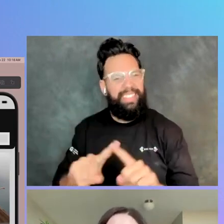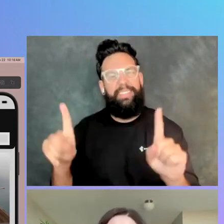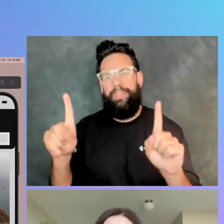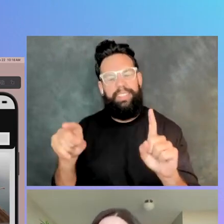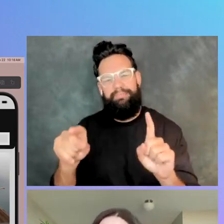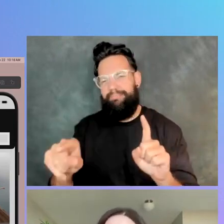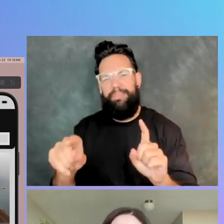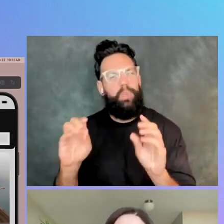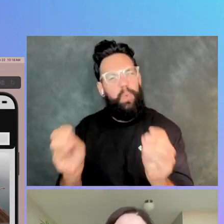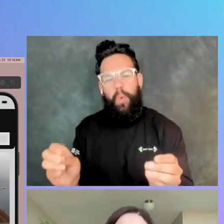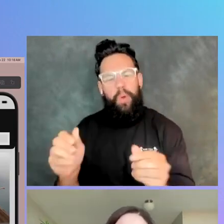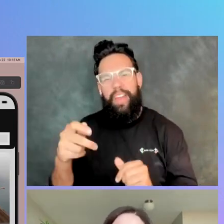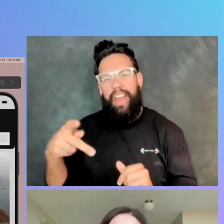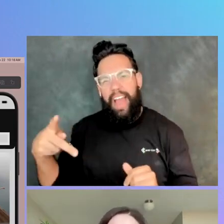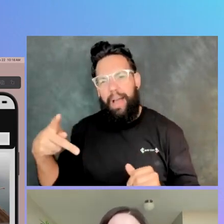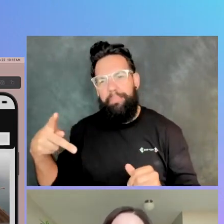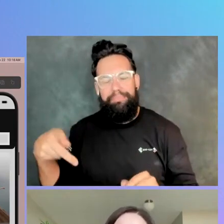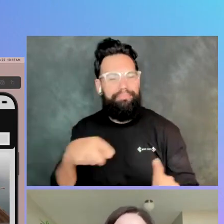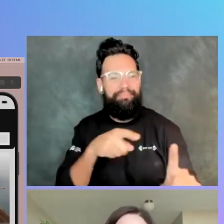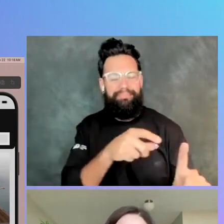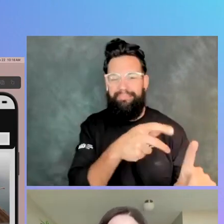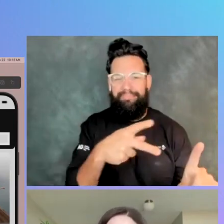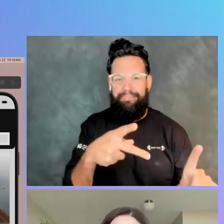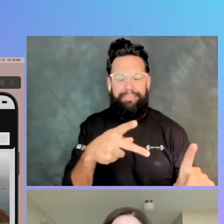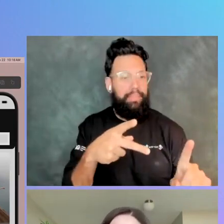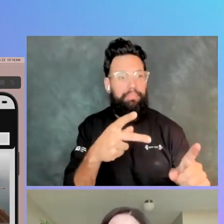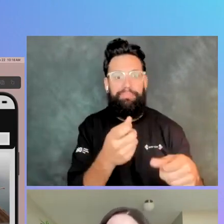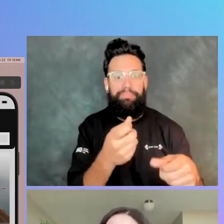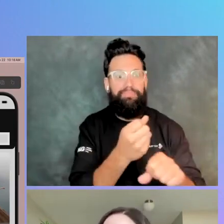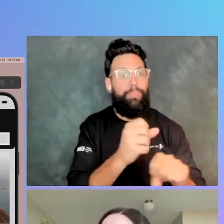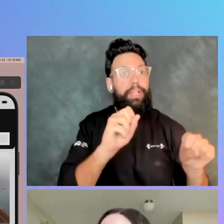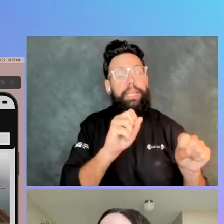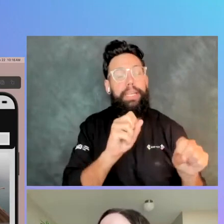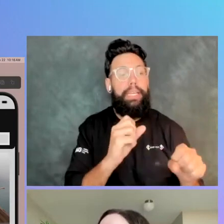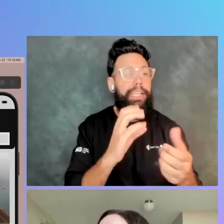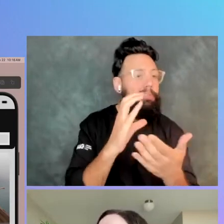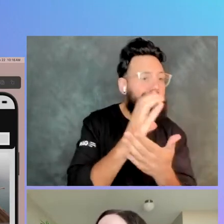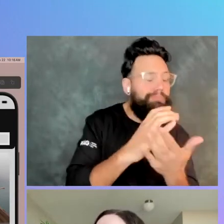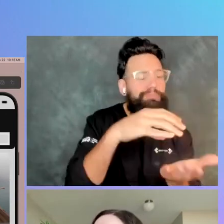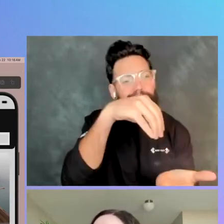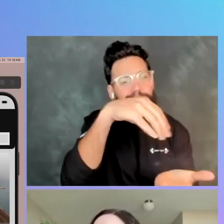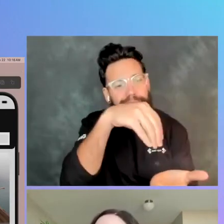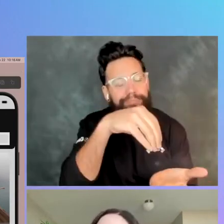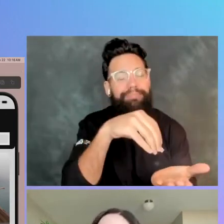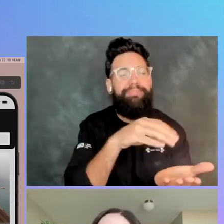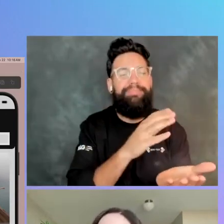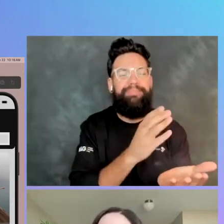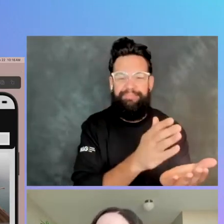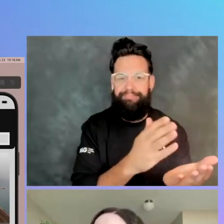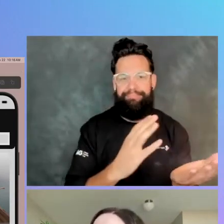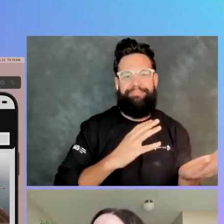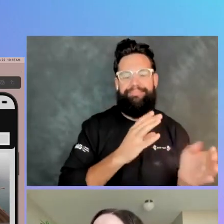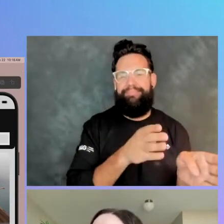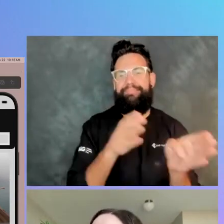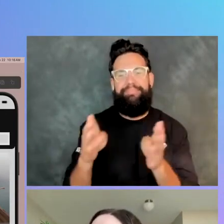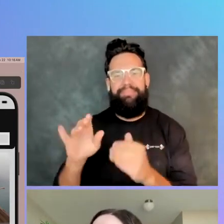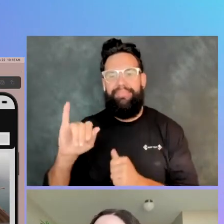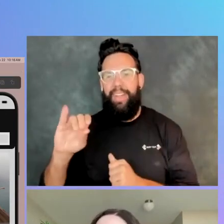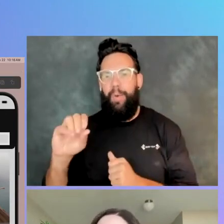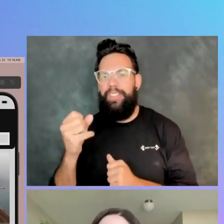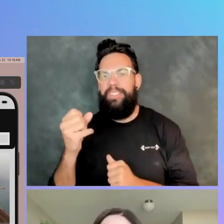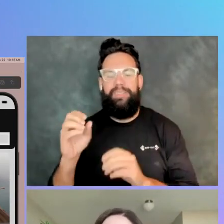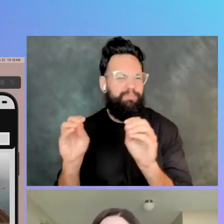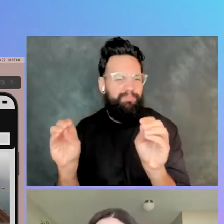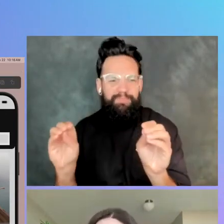iOS device that kind of has free reign over the device to take scans of the screen. So instead, what we've done is used an